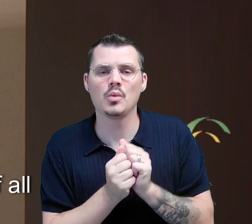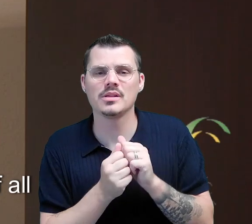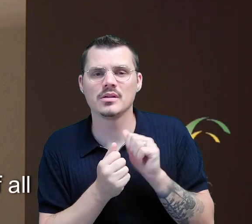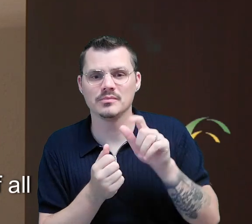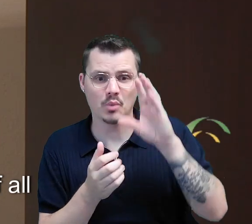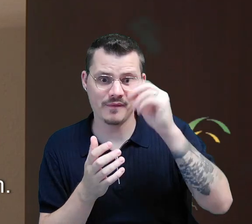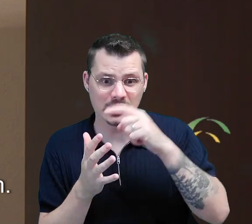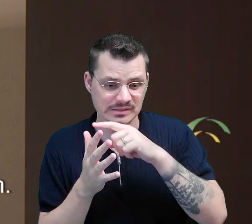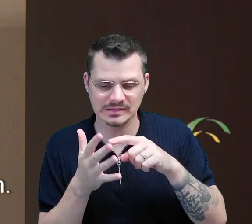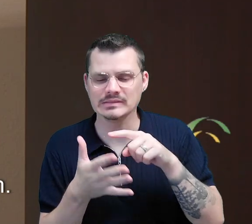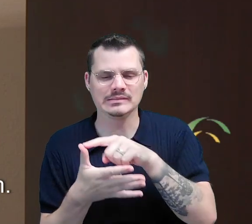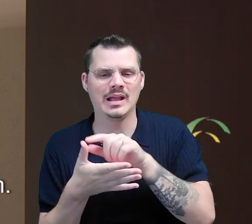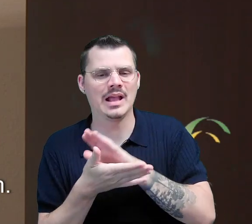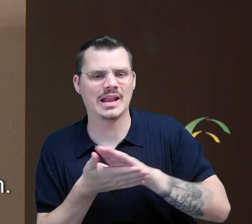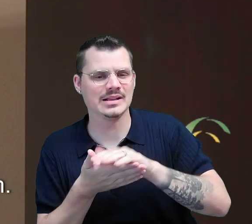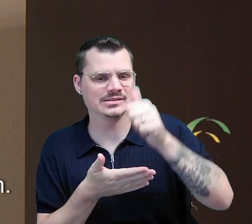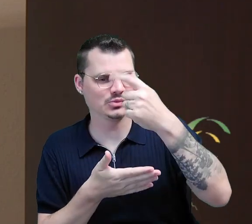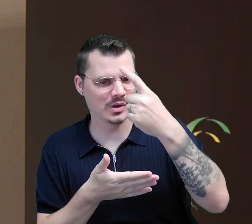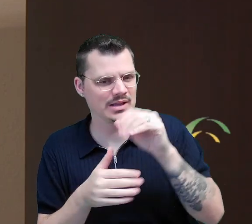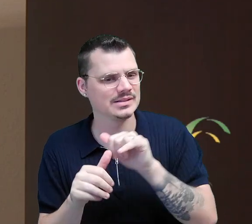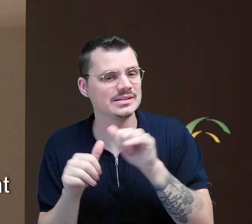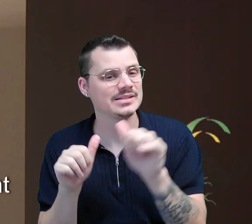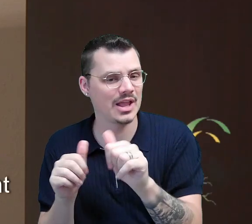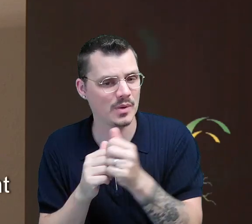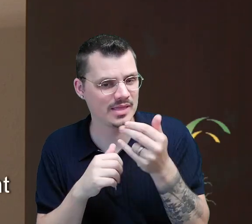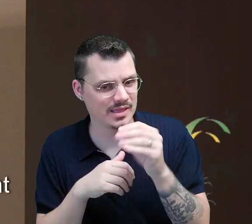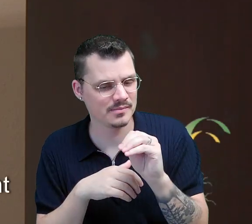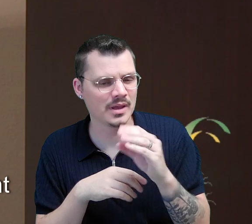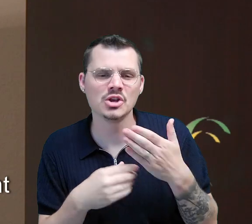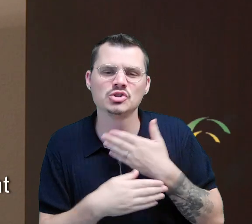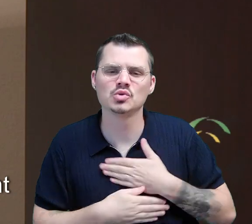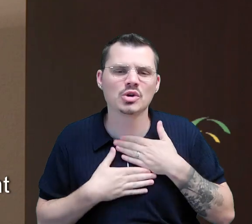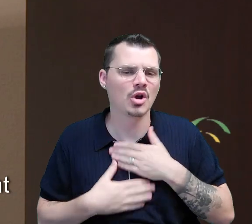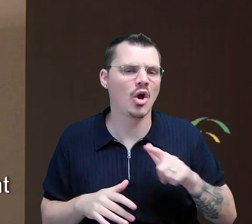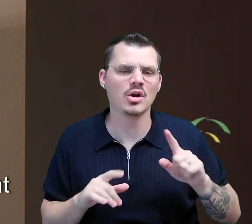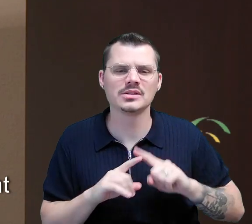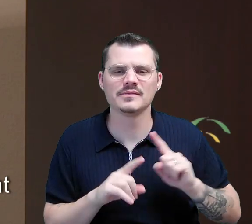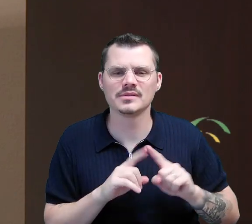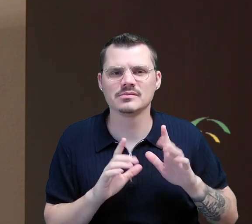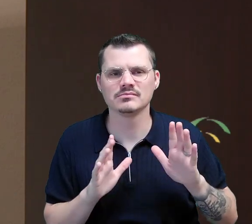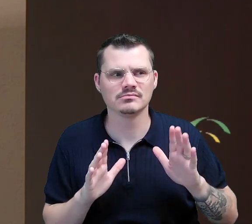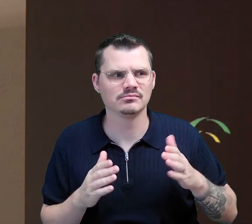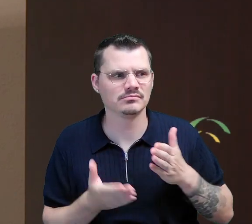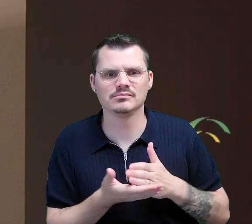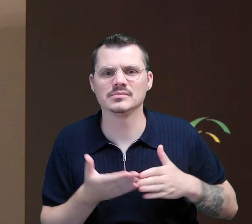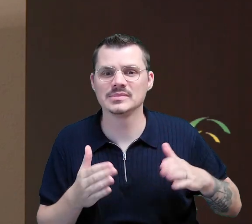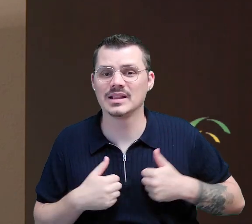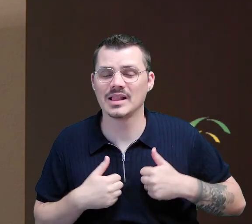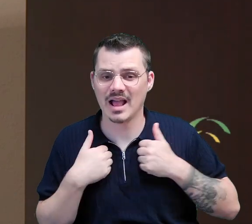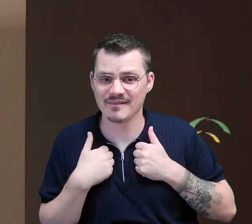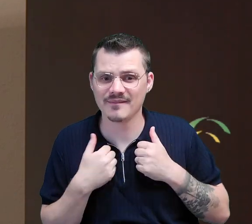the nicest of all of his boyfriends and stay with him, and basically enjoy all the different aspects of his